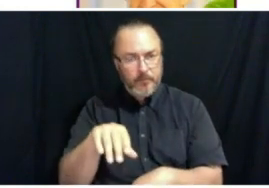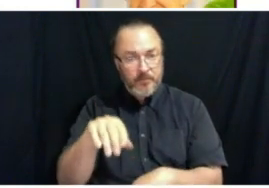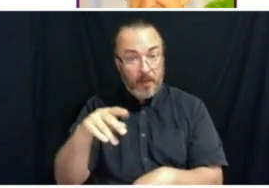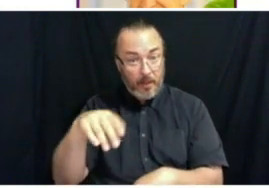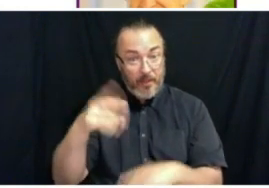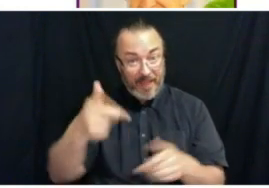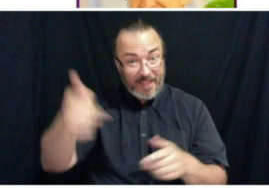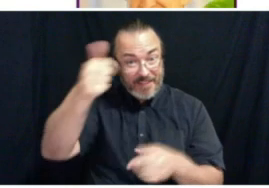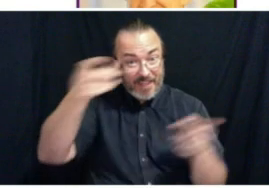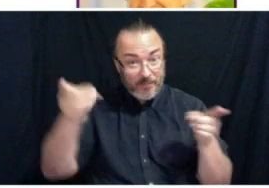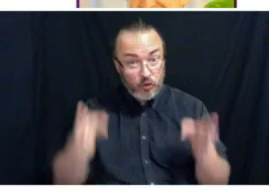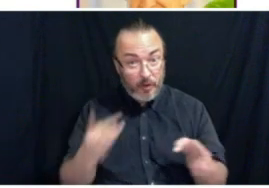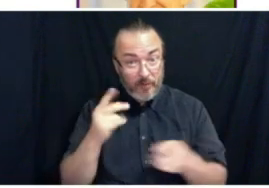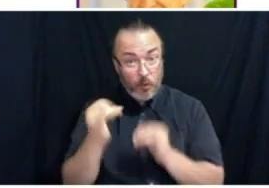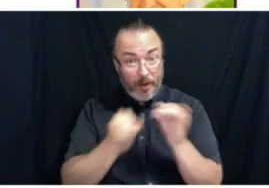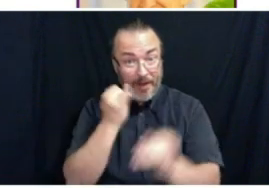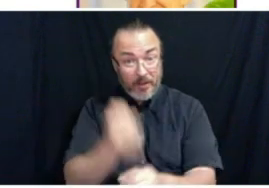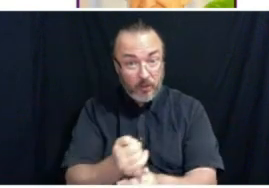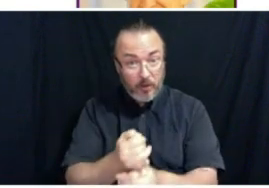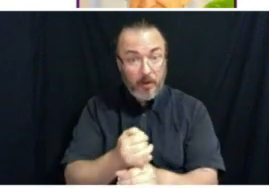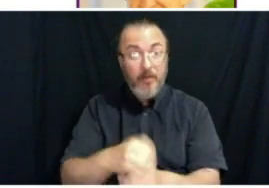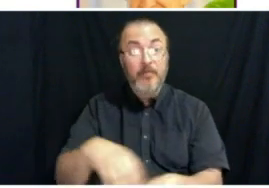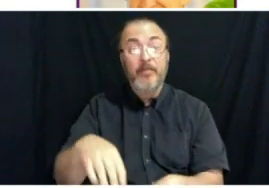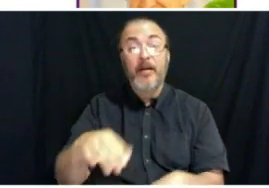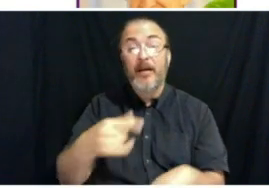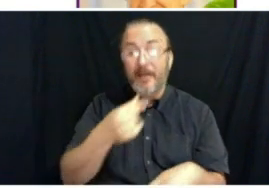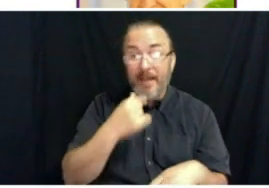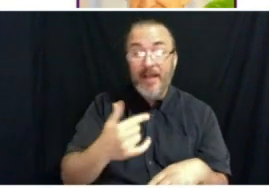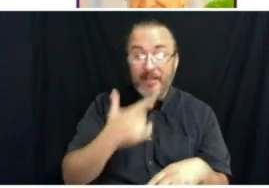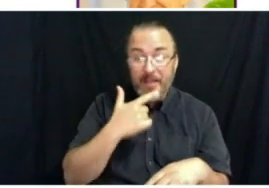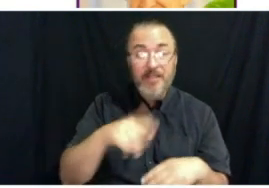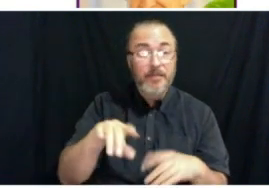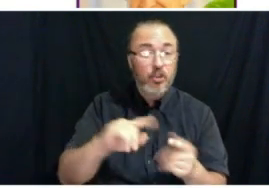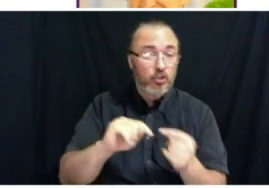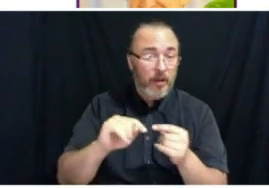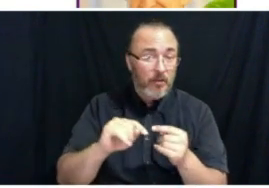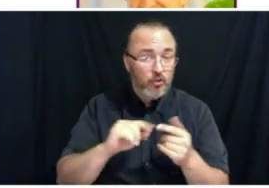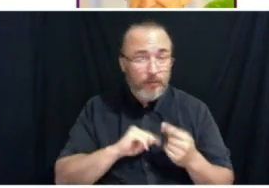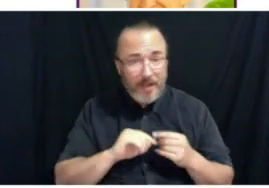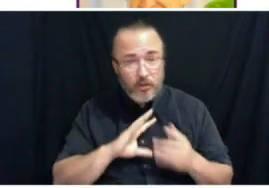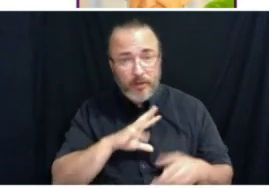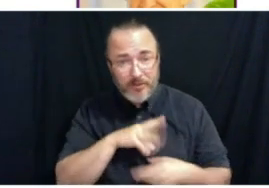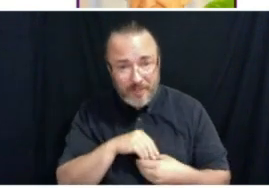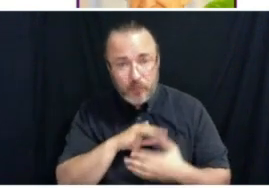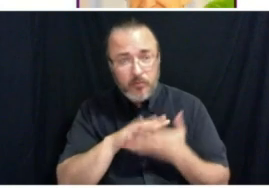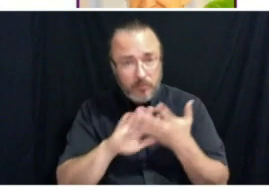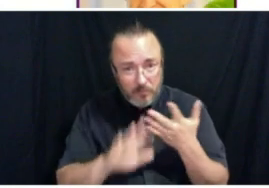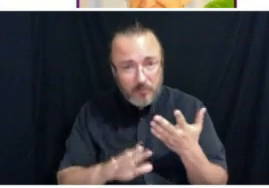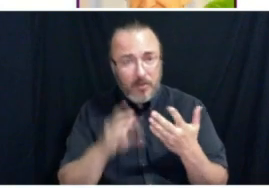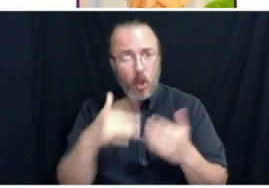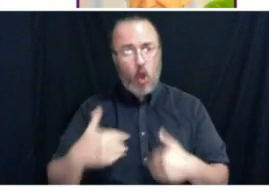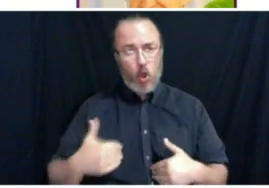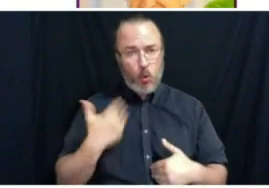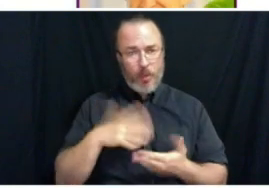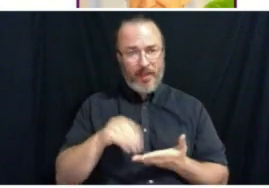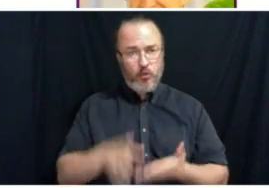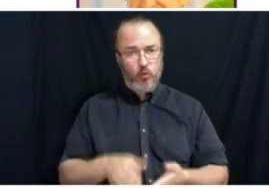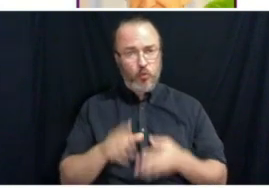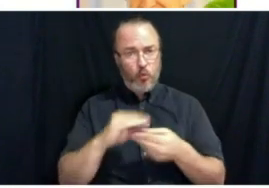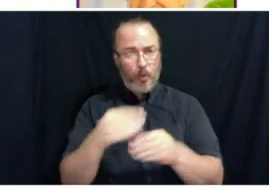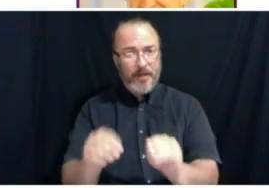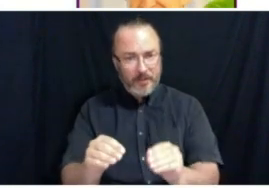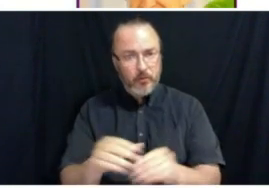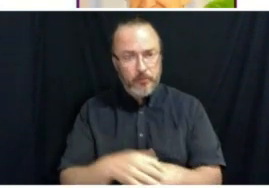the International Lesbian, Gay, Bisexual, Transgender, Queer, and Intersex Youth and Student Organization, or